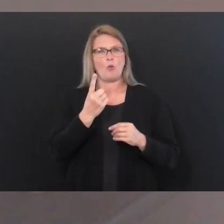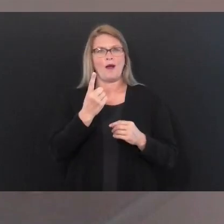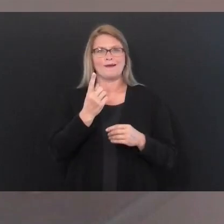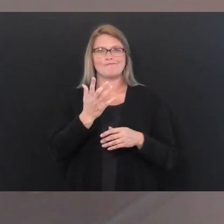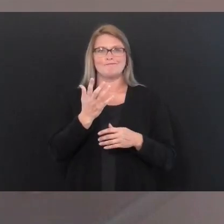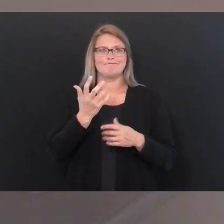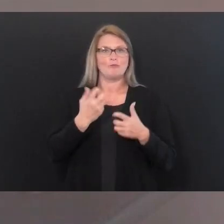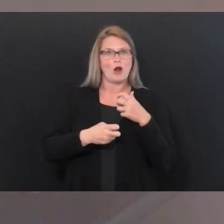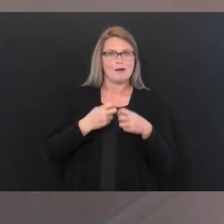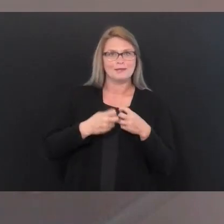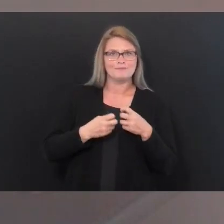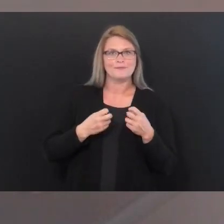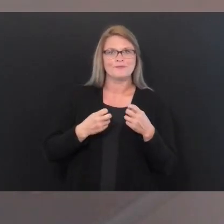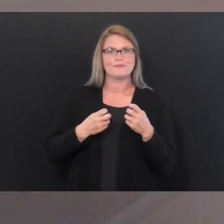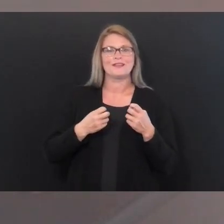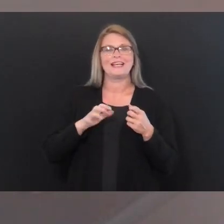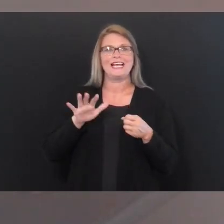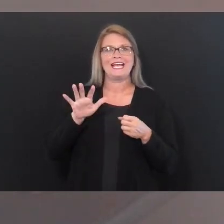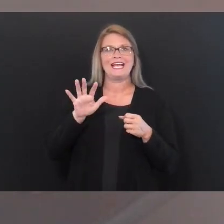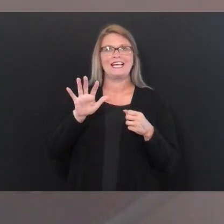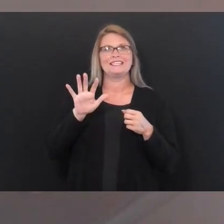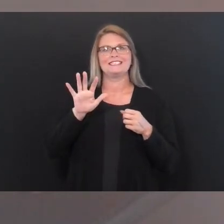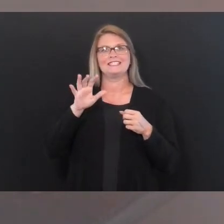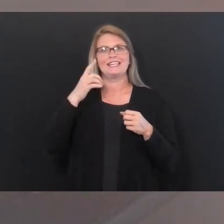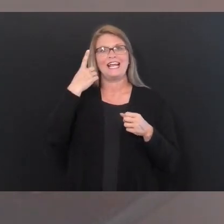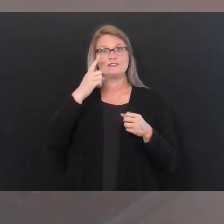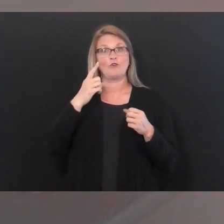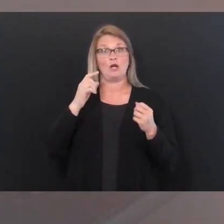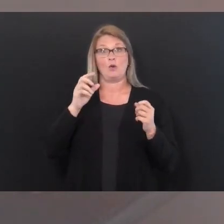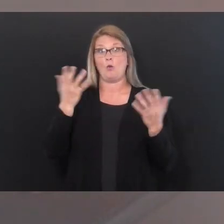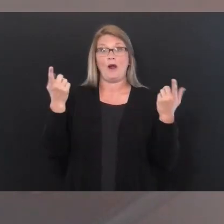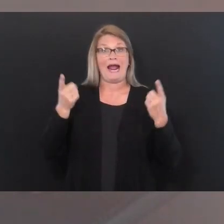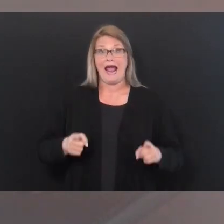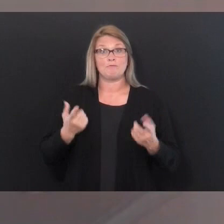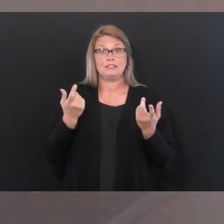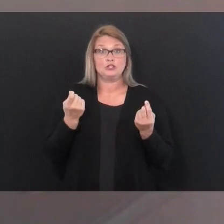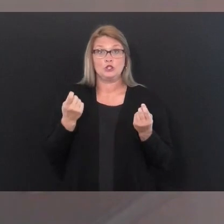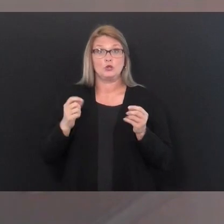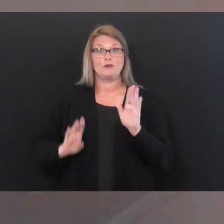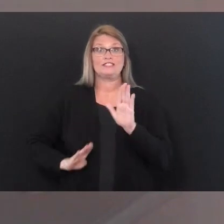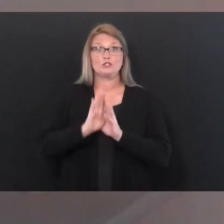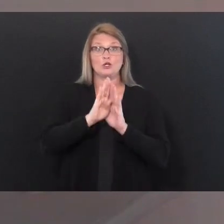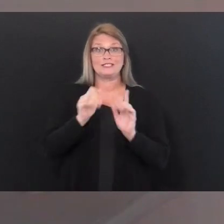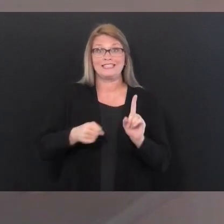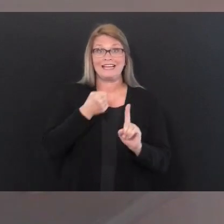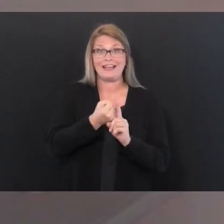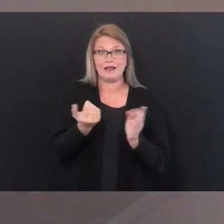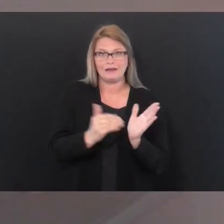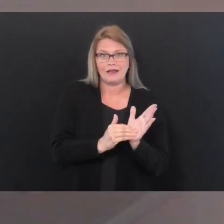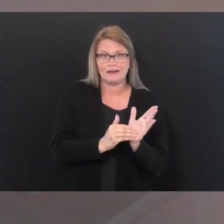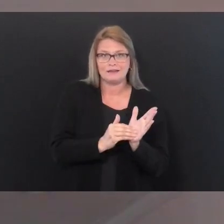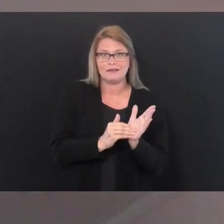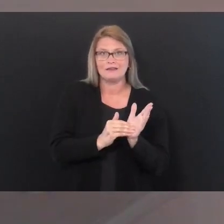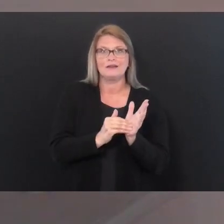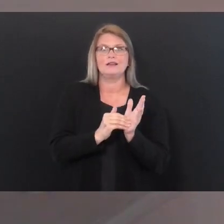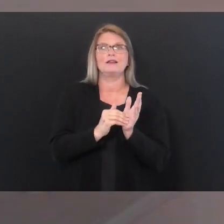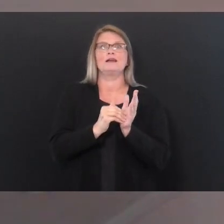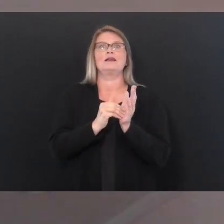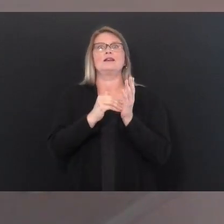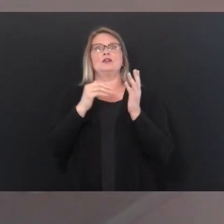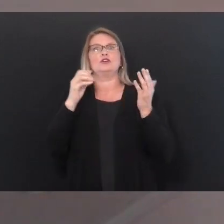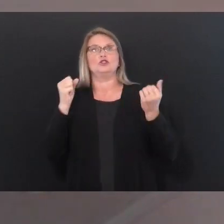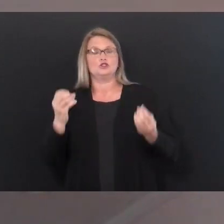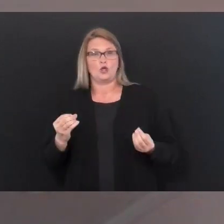issue is really around the potential for surge. And so as you look at traffic